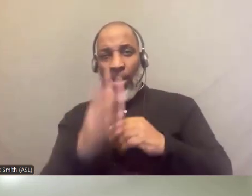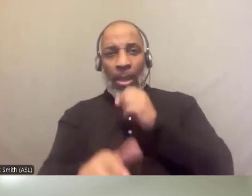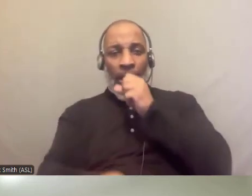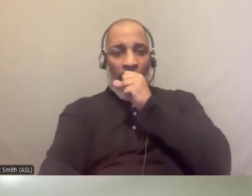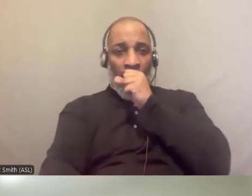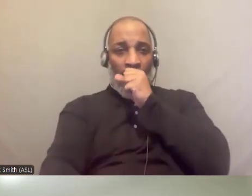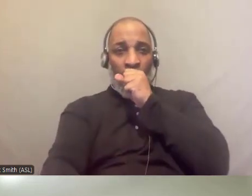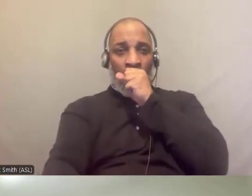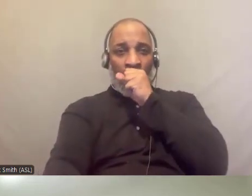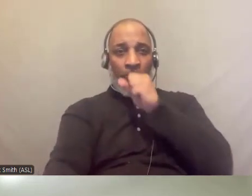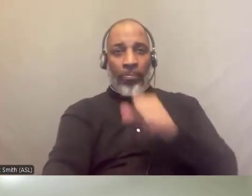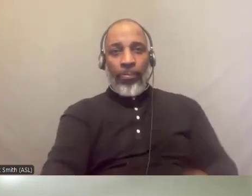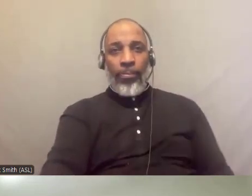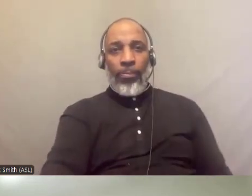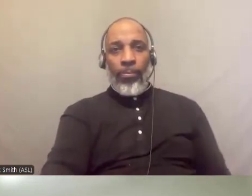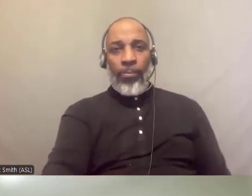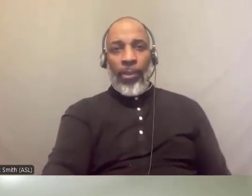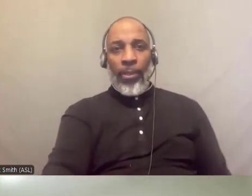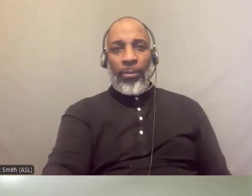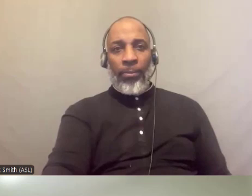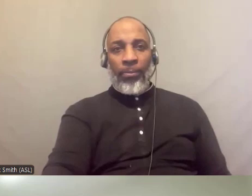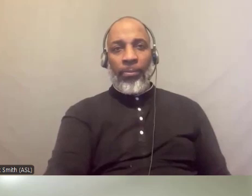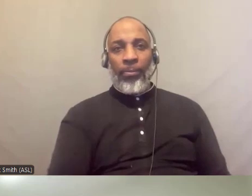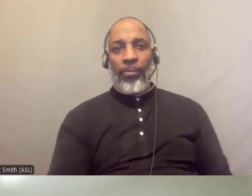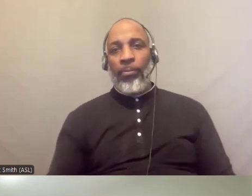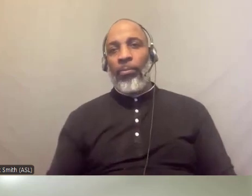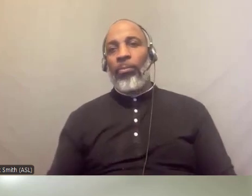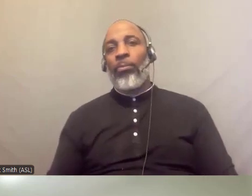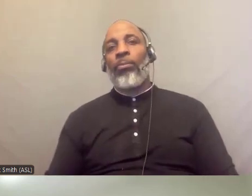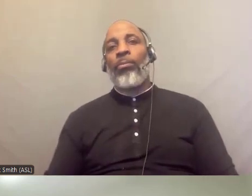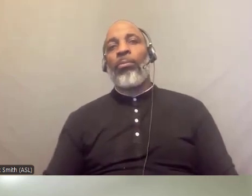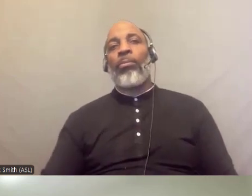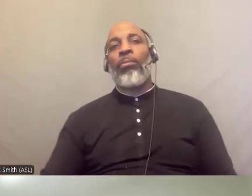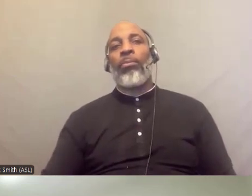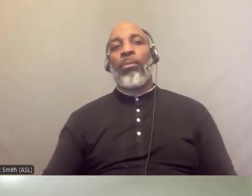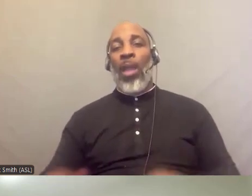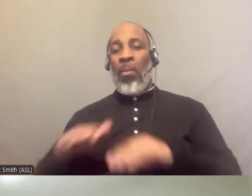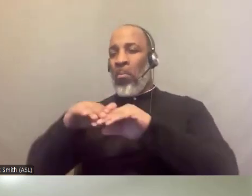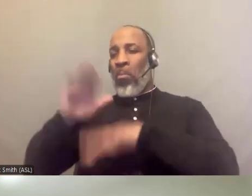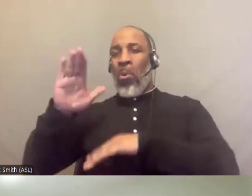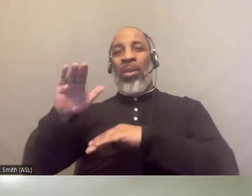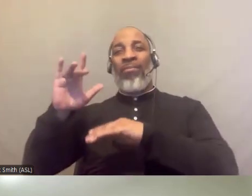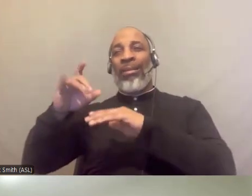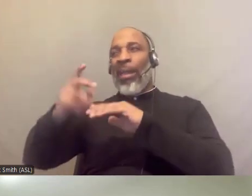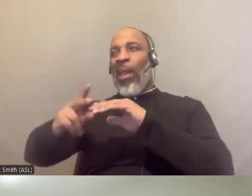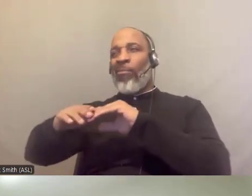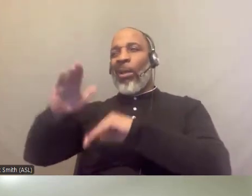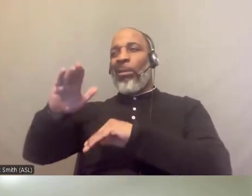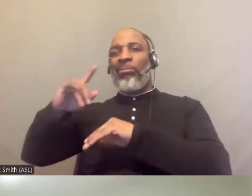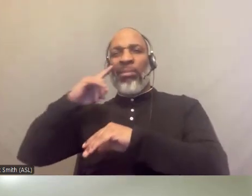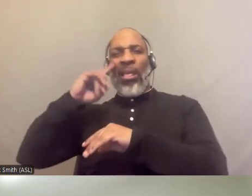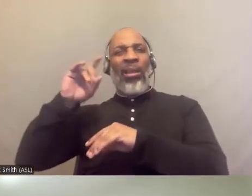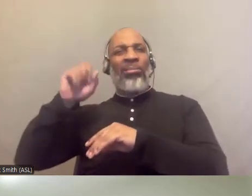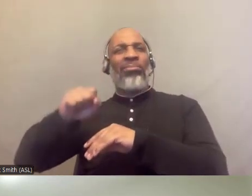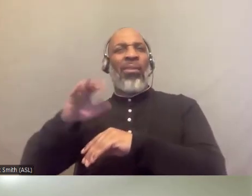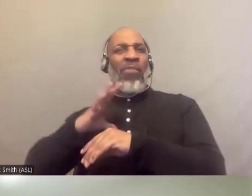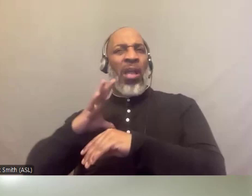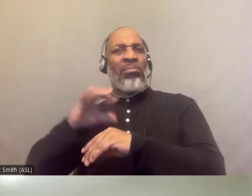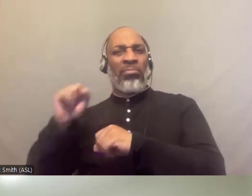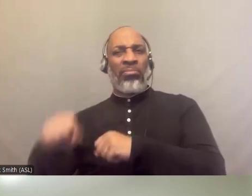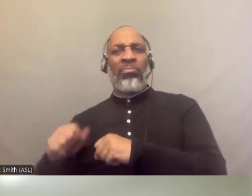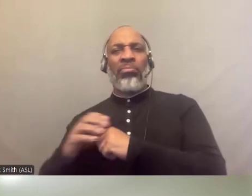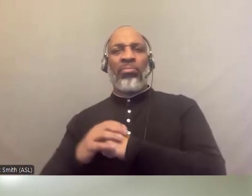let's see. We've got more than half of the folks in the audience think that this is okay,